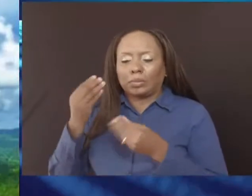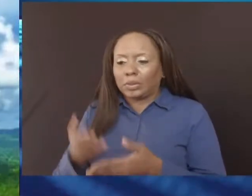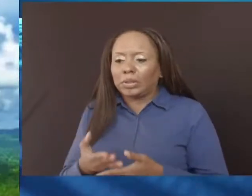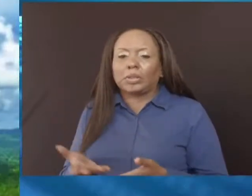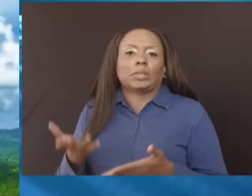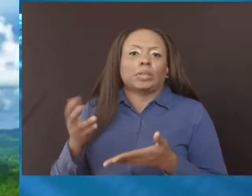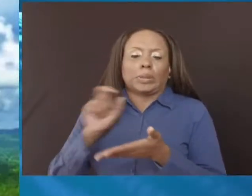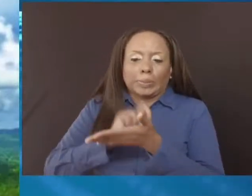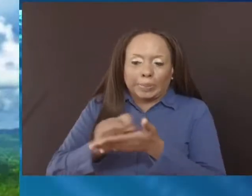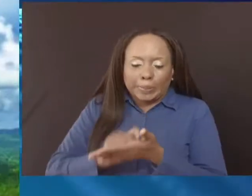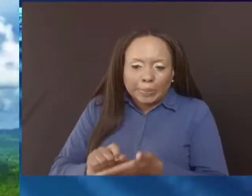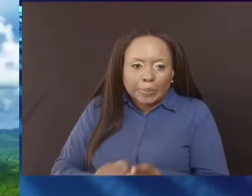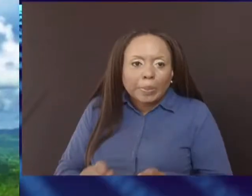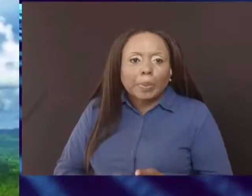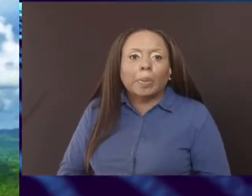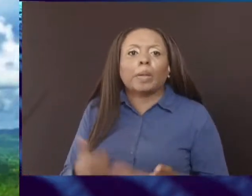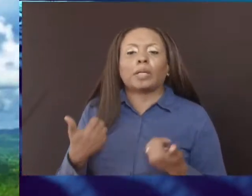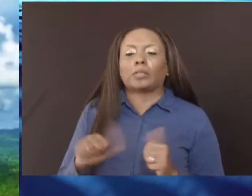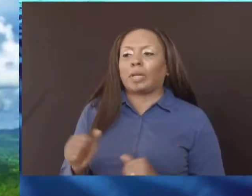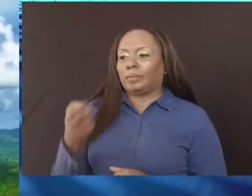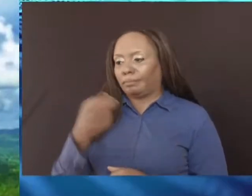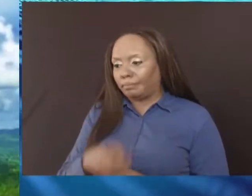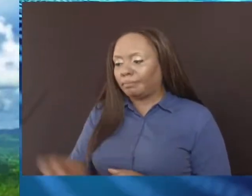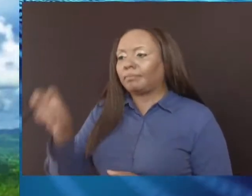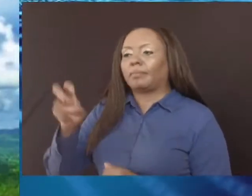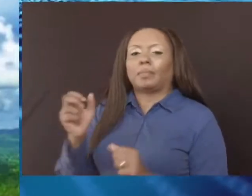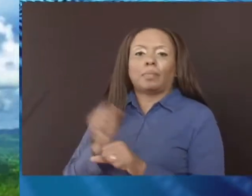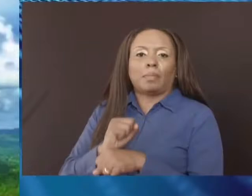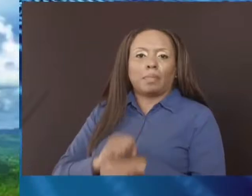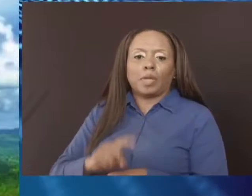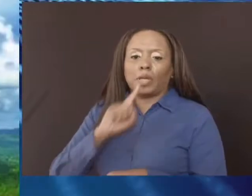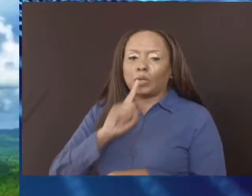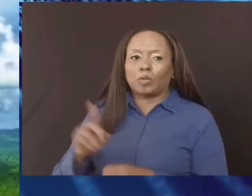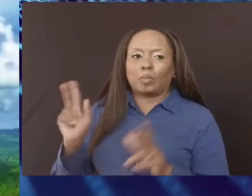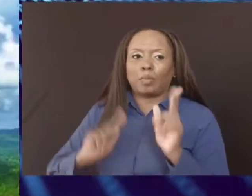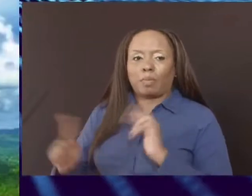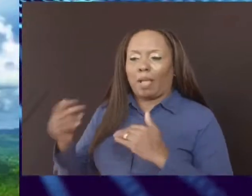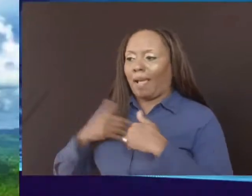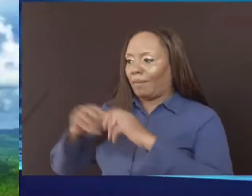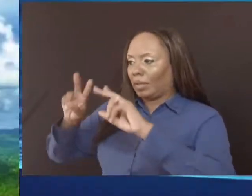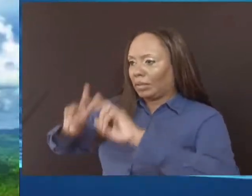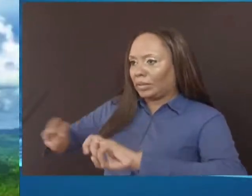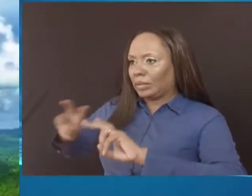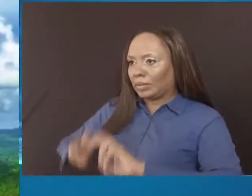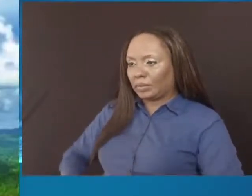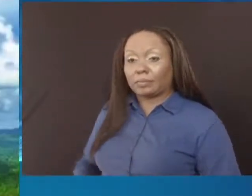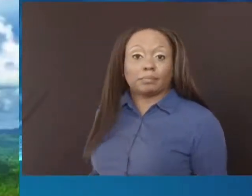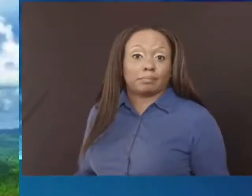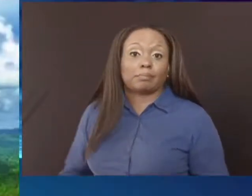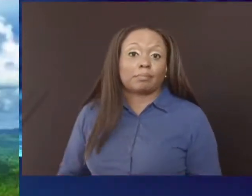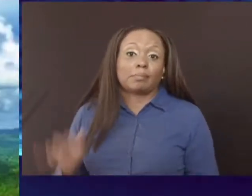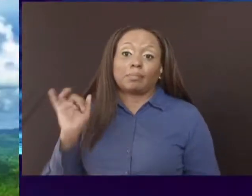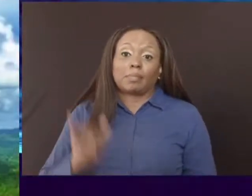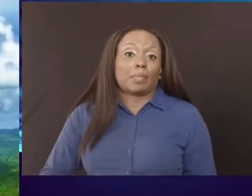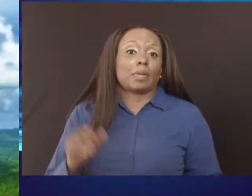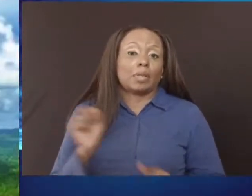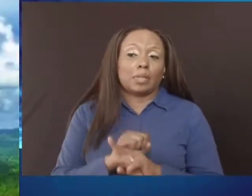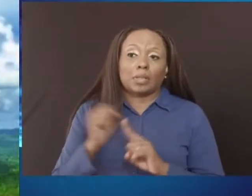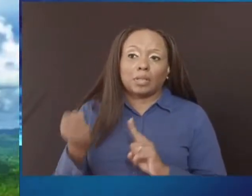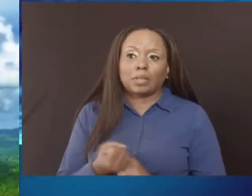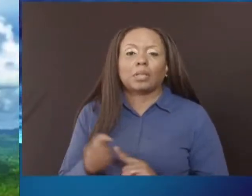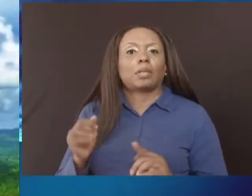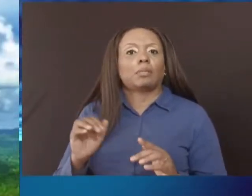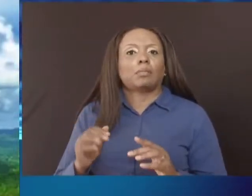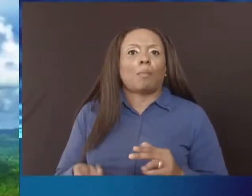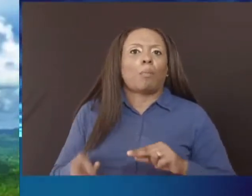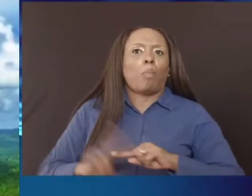off and essentially trying to ensure that persons are triaged as quickly as possible. And this is the reality of the rapid